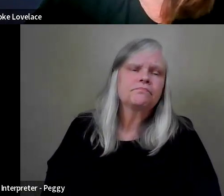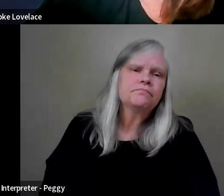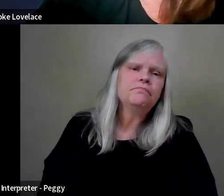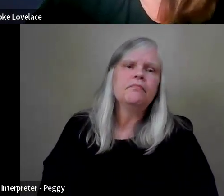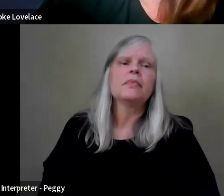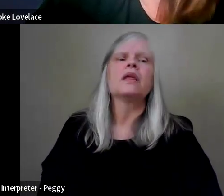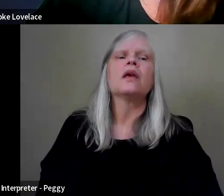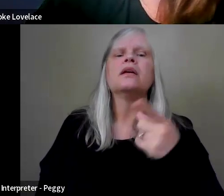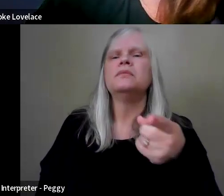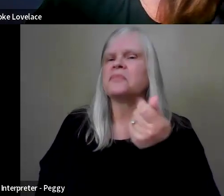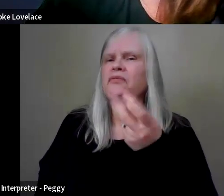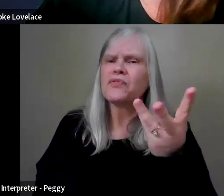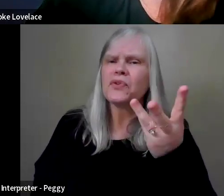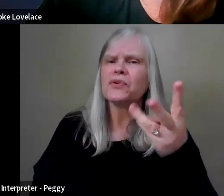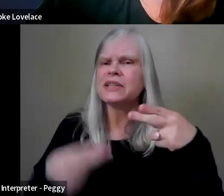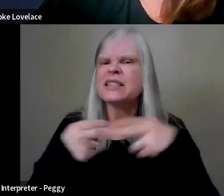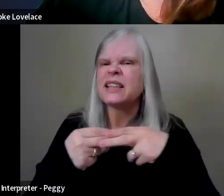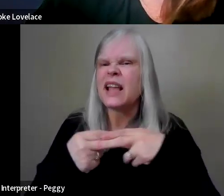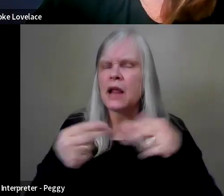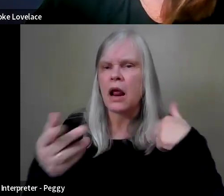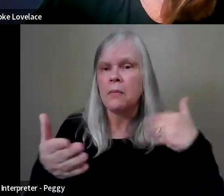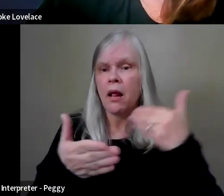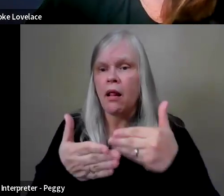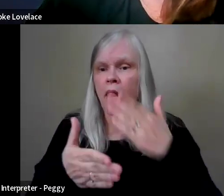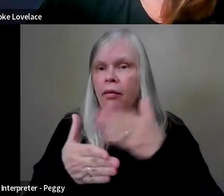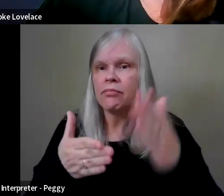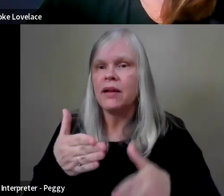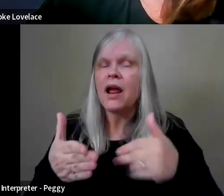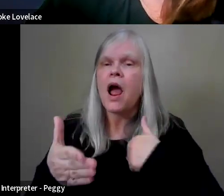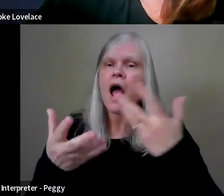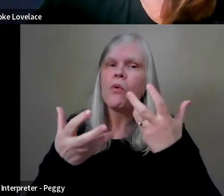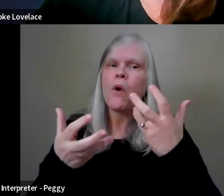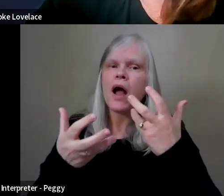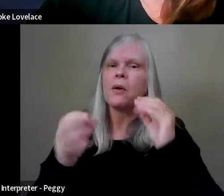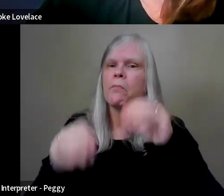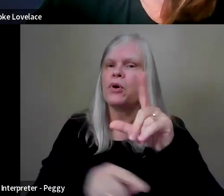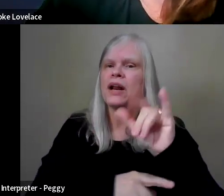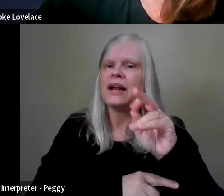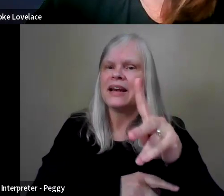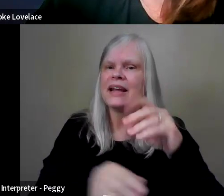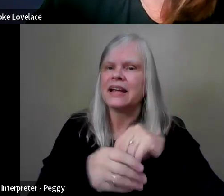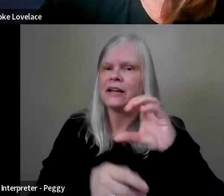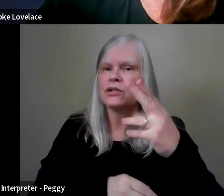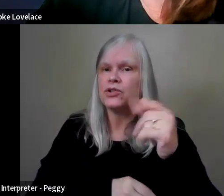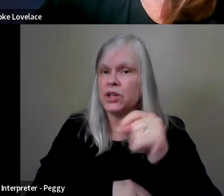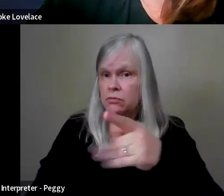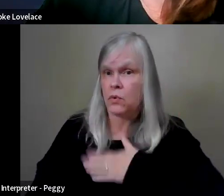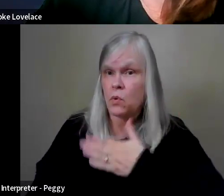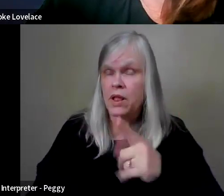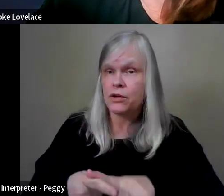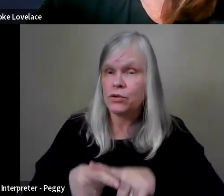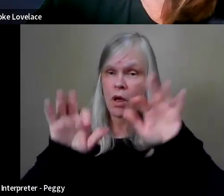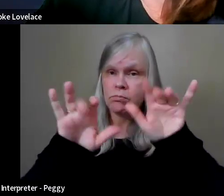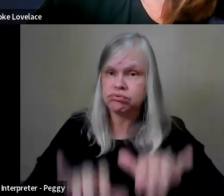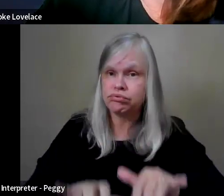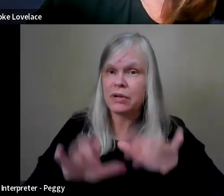So just a couple more slides here, but as I'm finishing up, I do want to drop a link in the chat if you're willing to fill out an